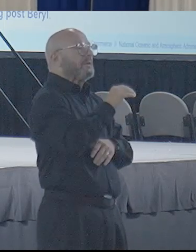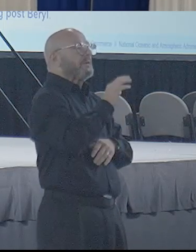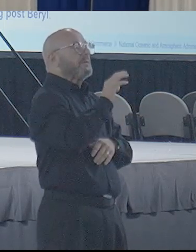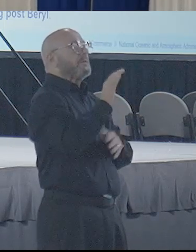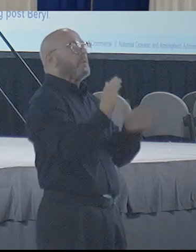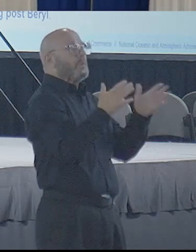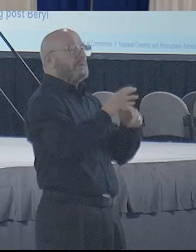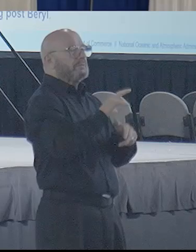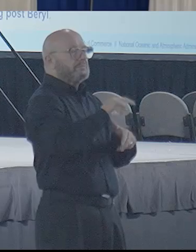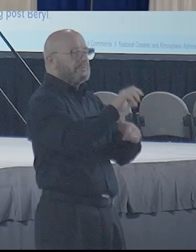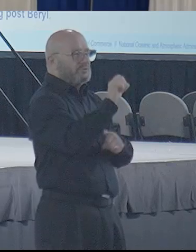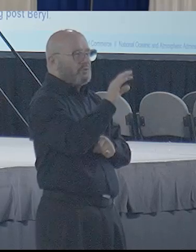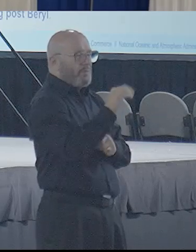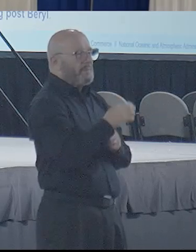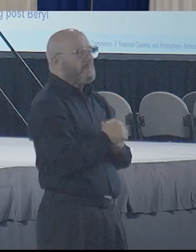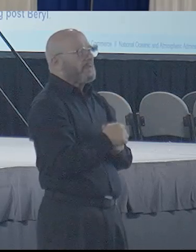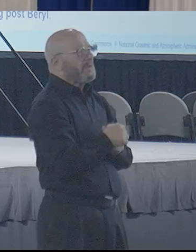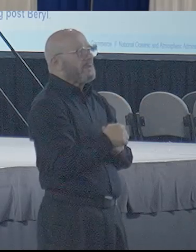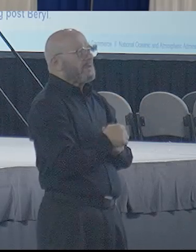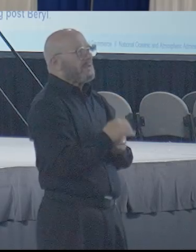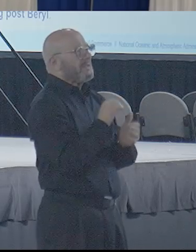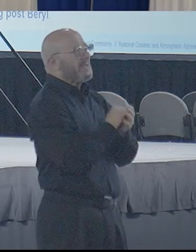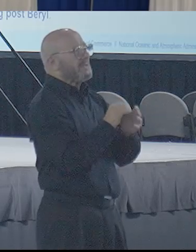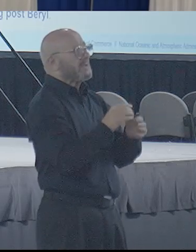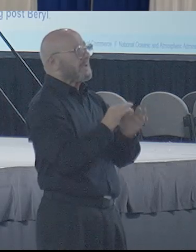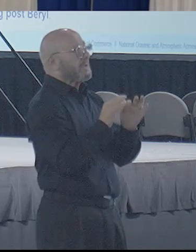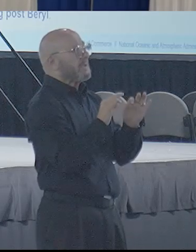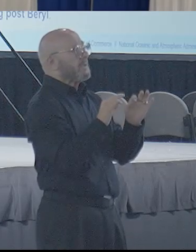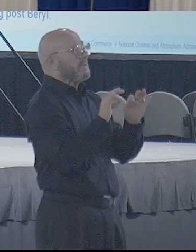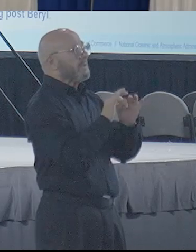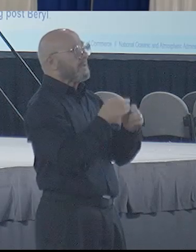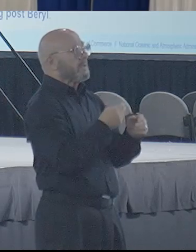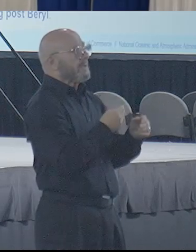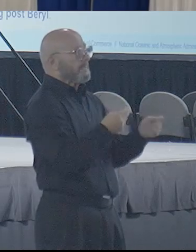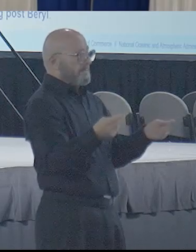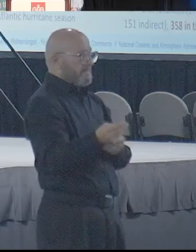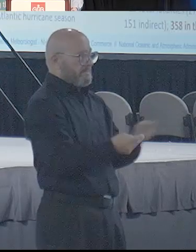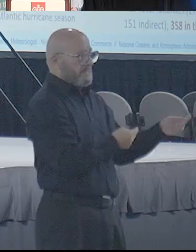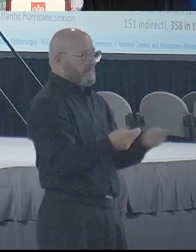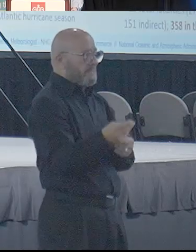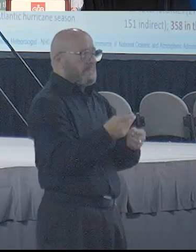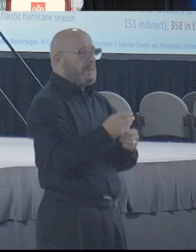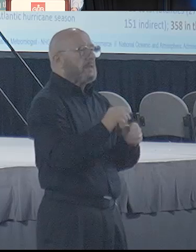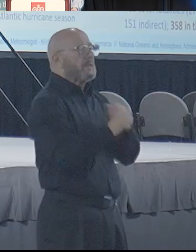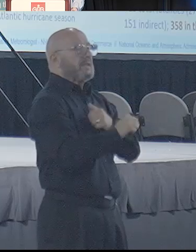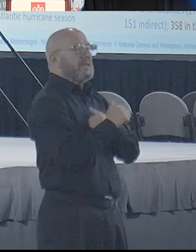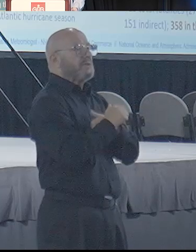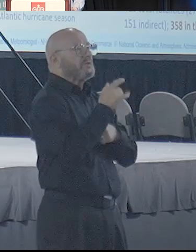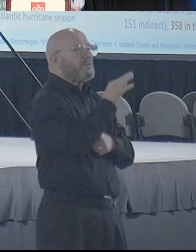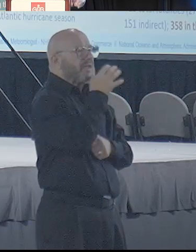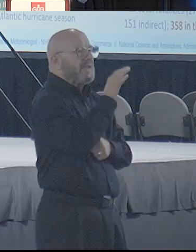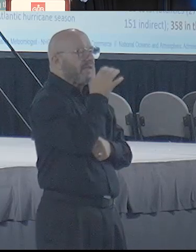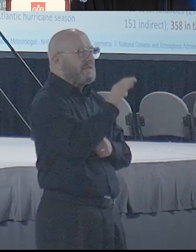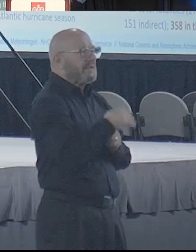points to partnerships mattering, to do a really good job of messaging the dangers of heat. Well,